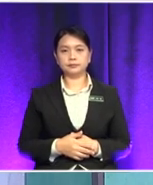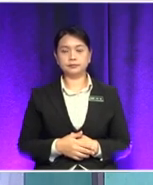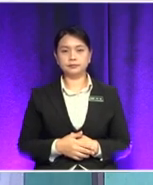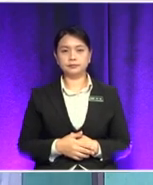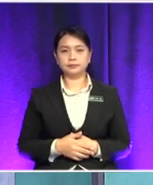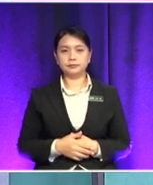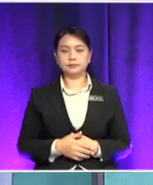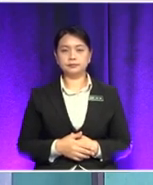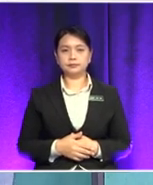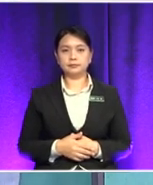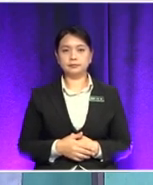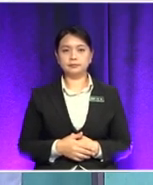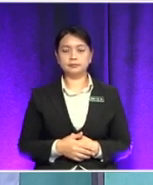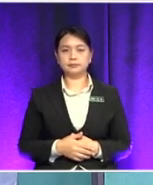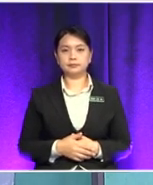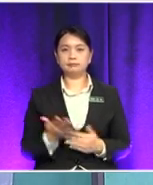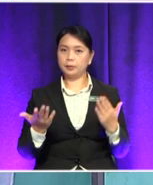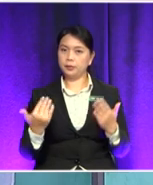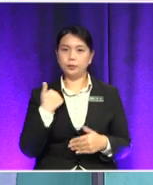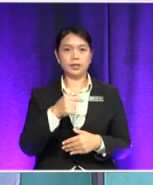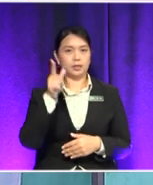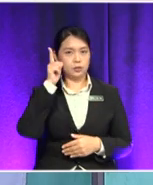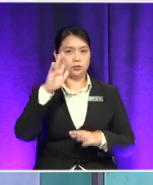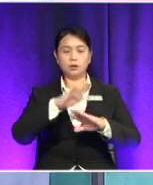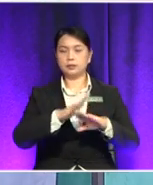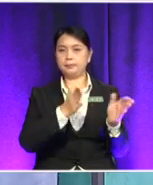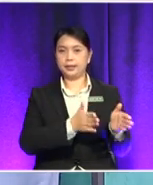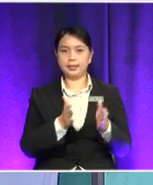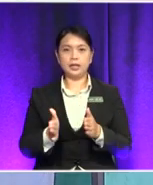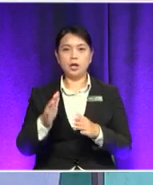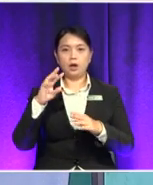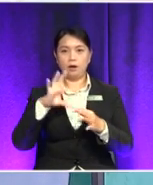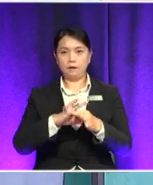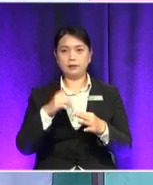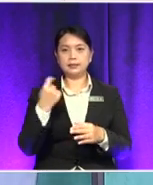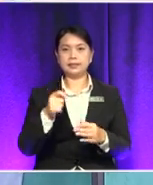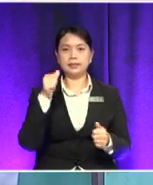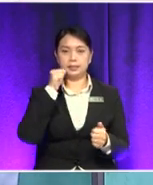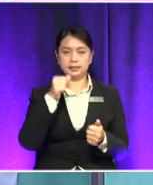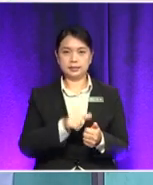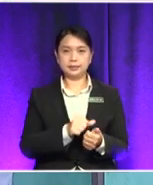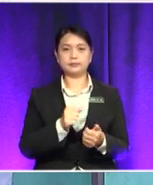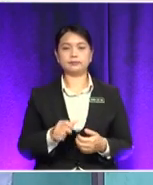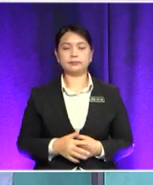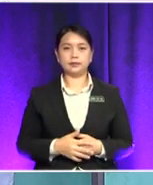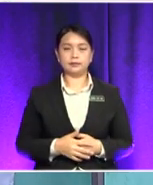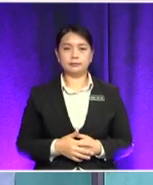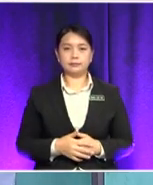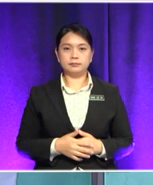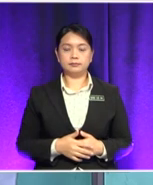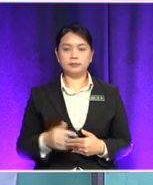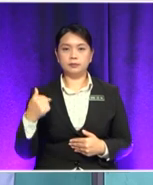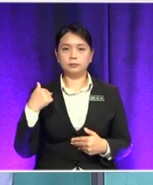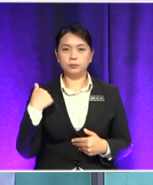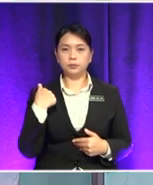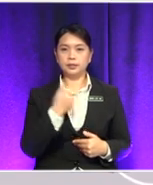show you about the planning of the letter. Okay, the first one is greeting. So make sure that we have to